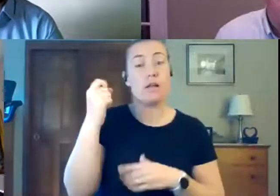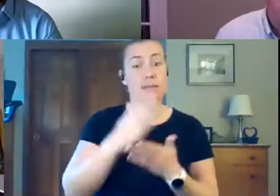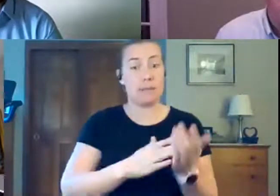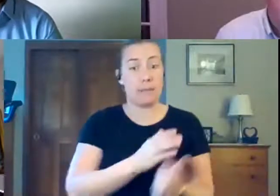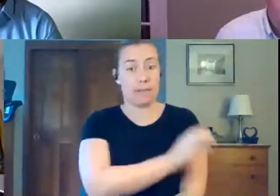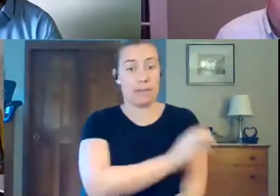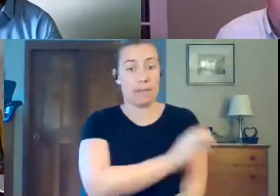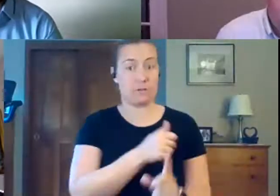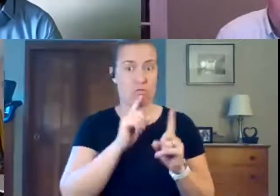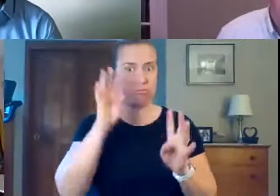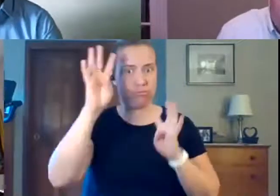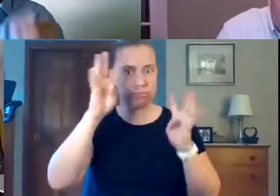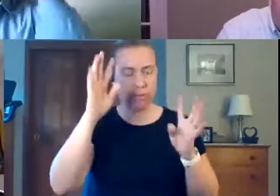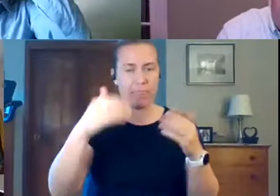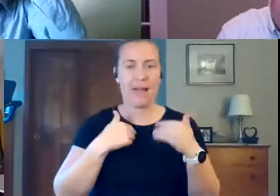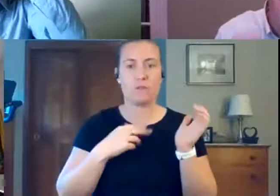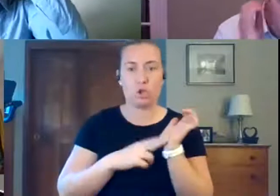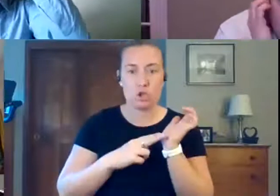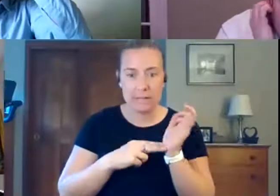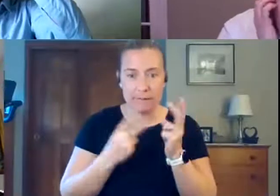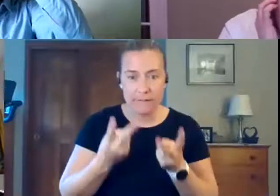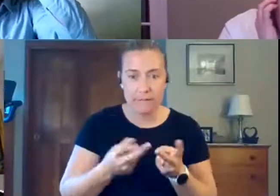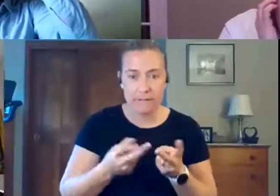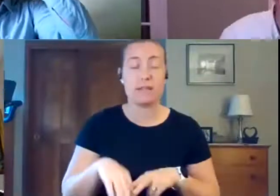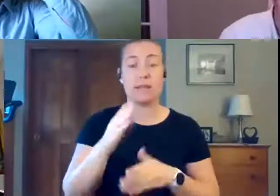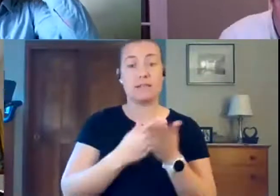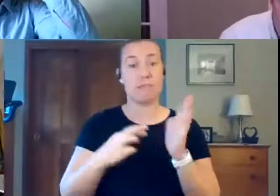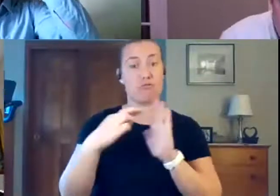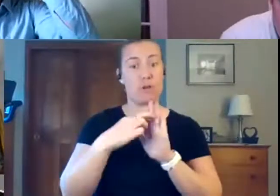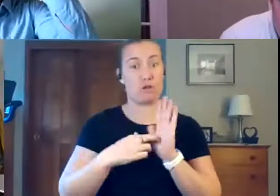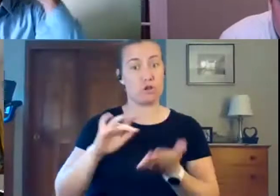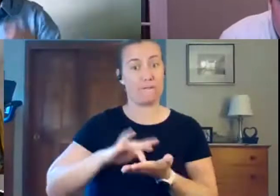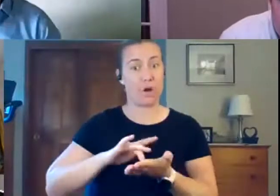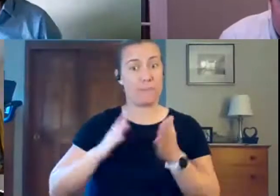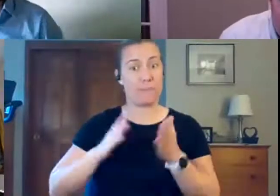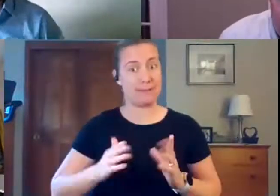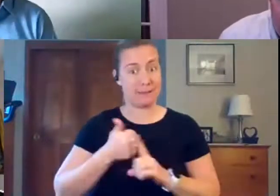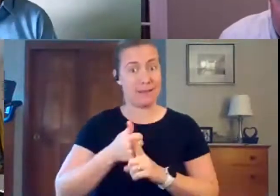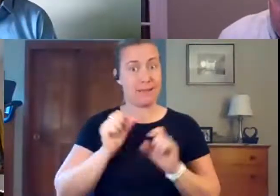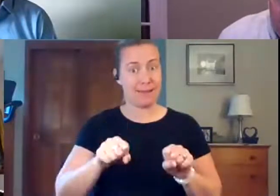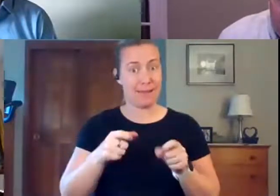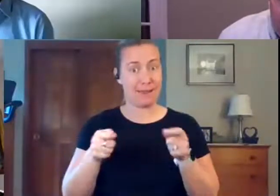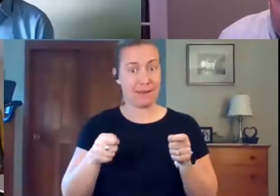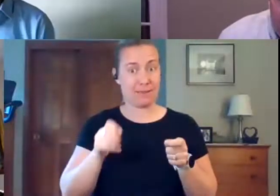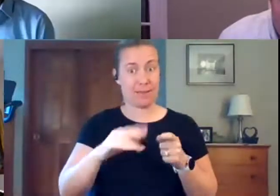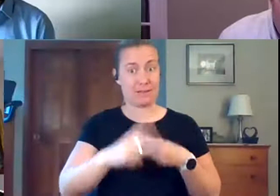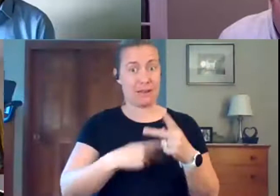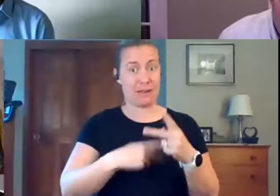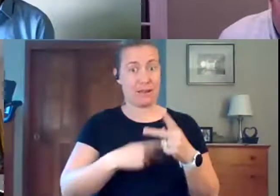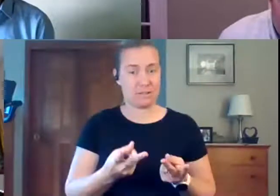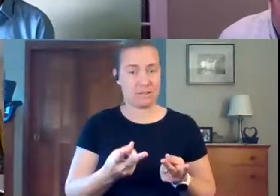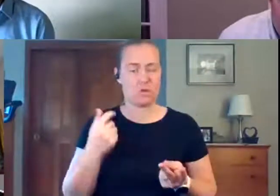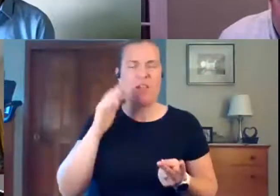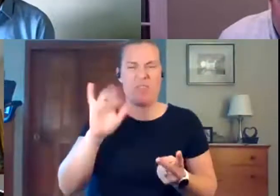have nursing visits, they have registered pharmacists who can handle these visits. And so that's the other aspect that we're looking at, is basically how can we use the full team